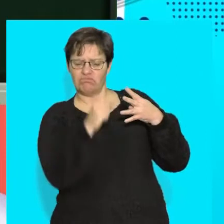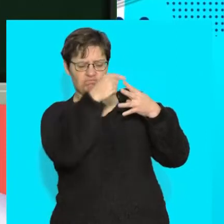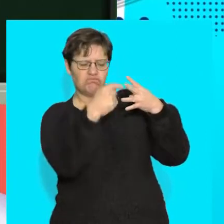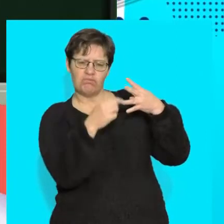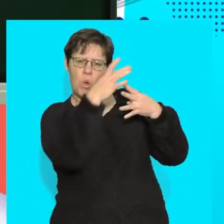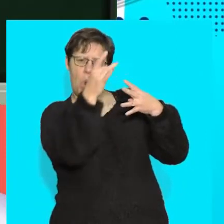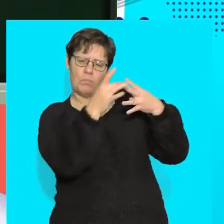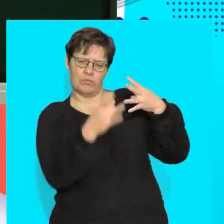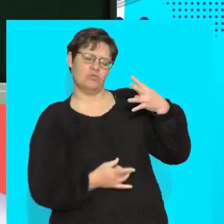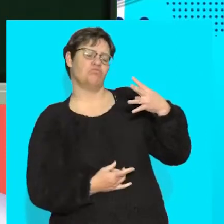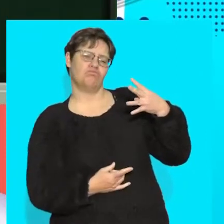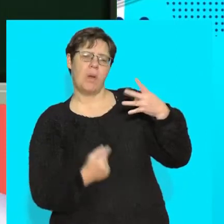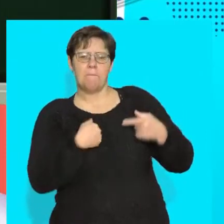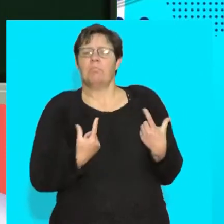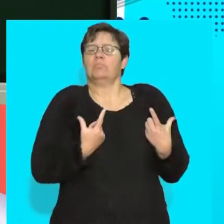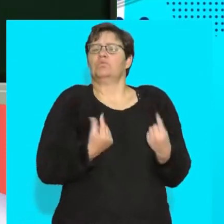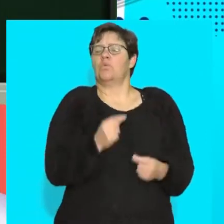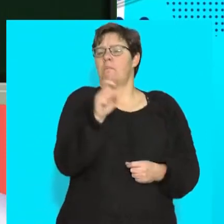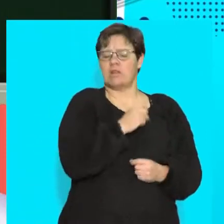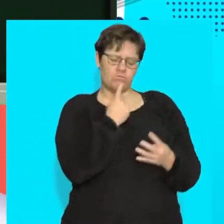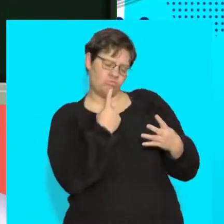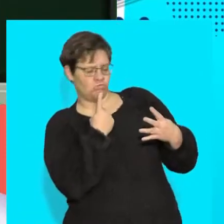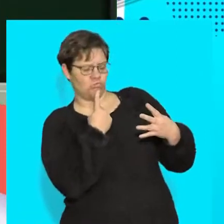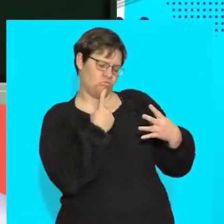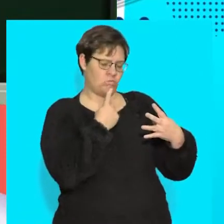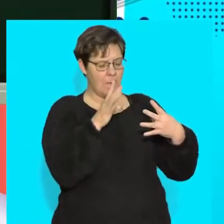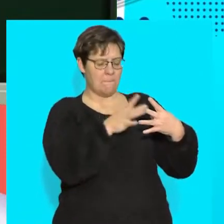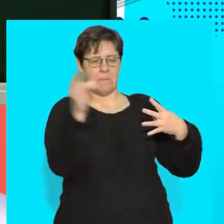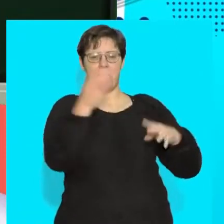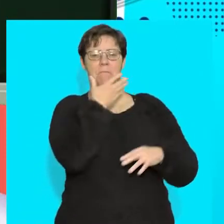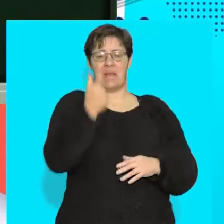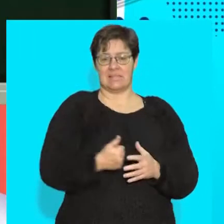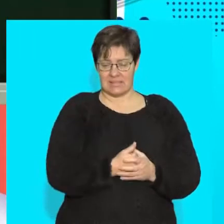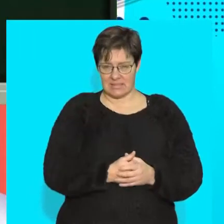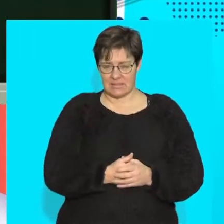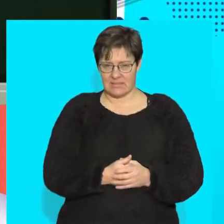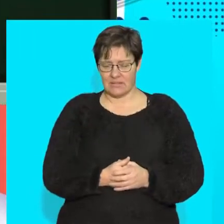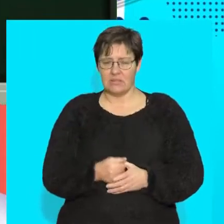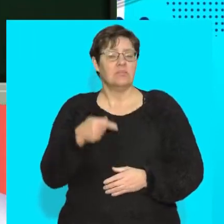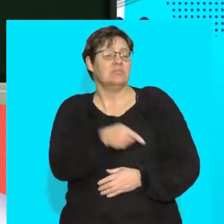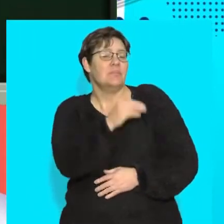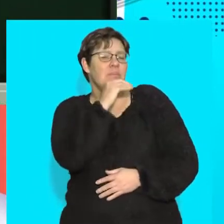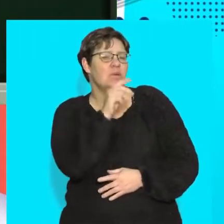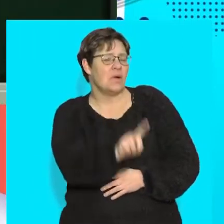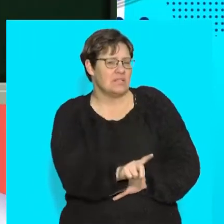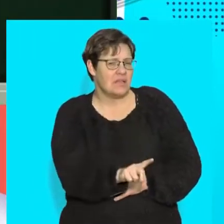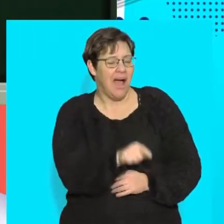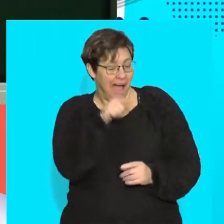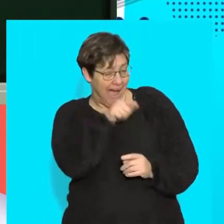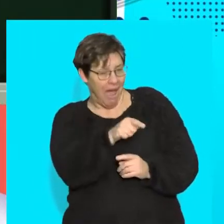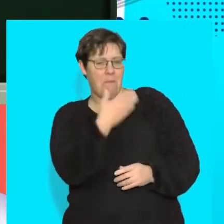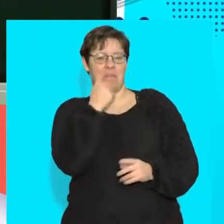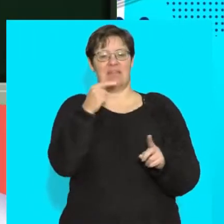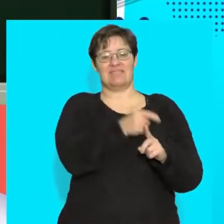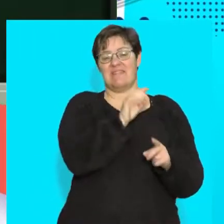exactly do you need to do in order to take the best one? And what does it mean that this is the best